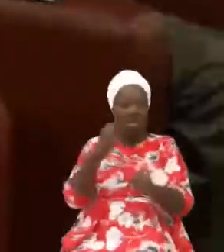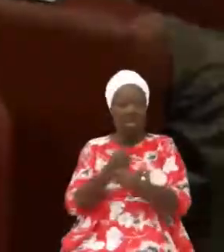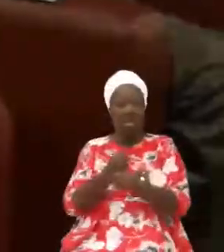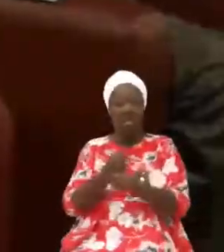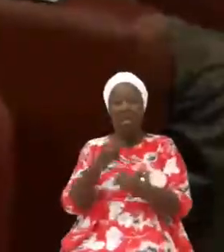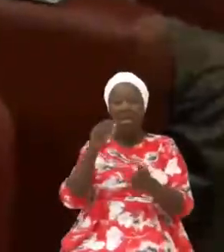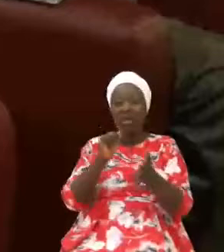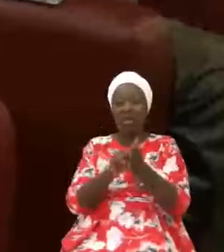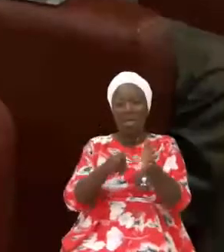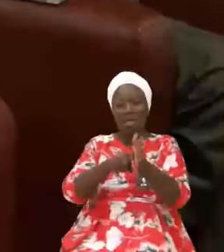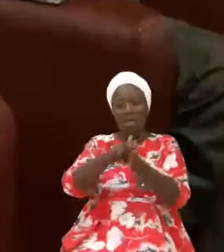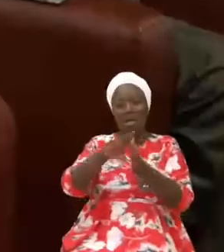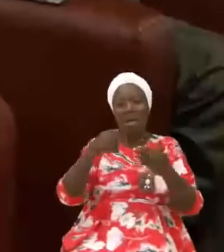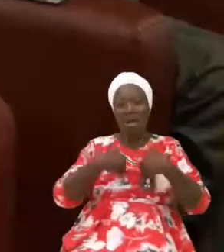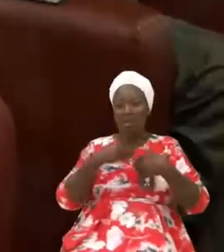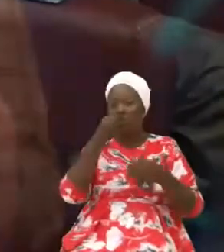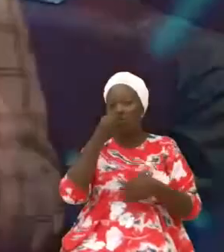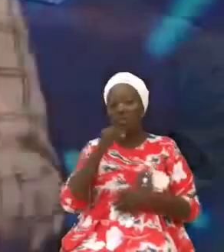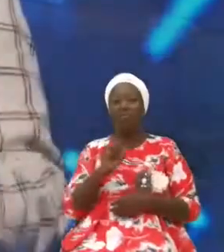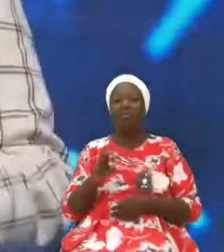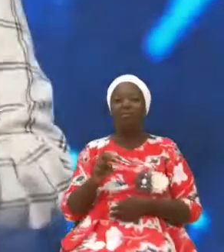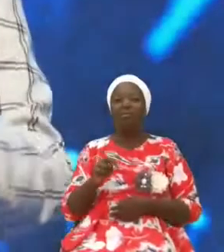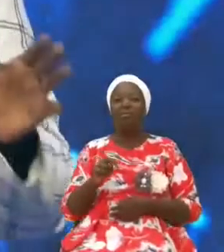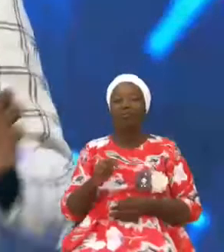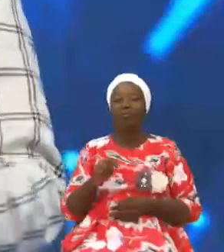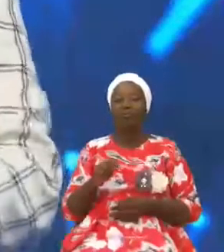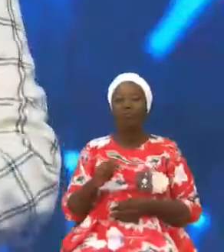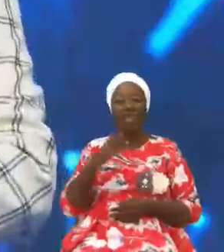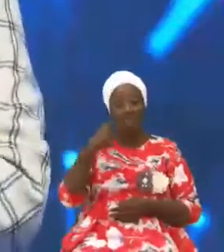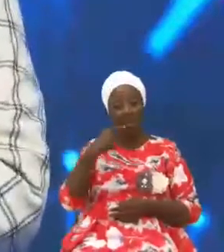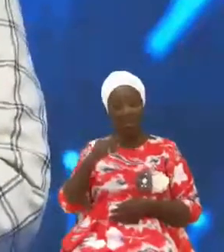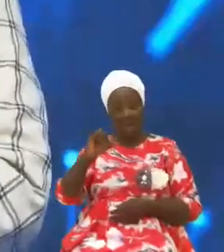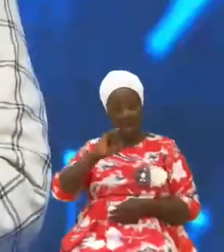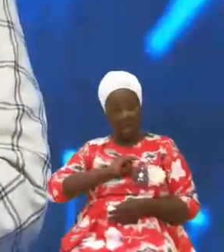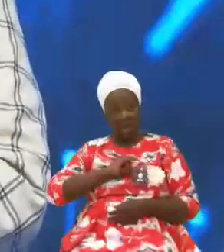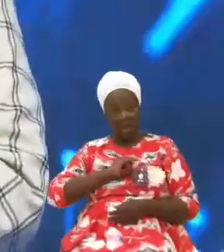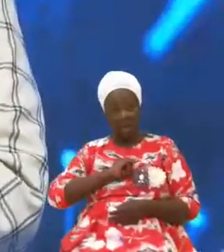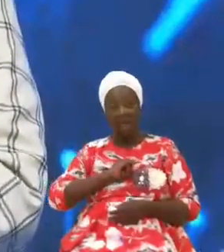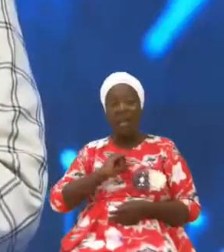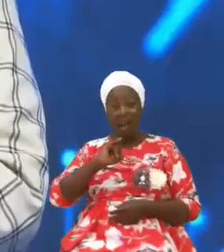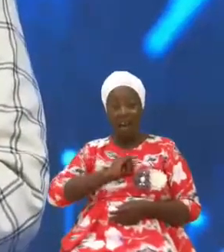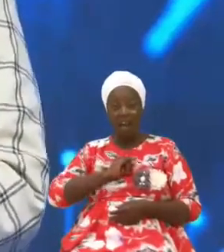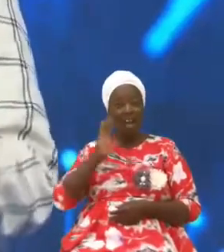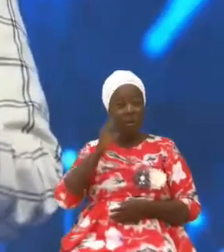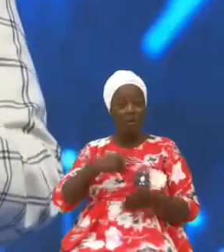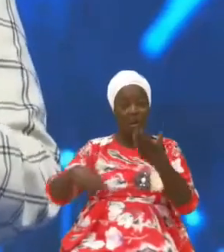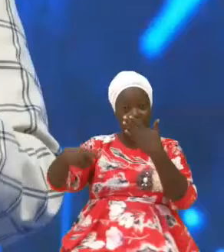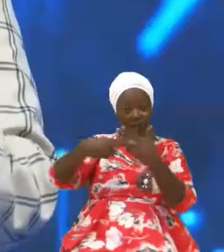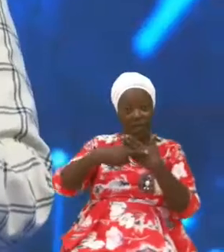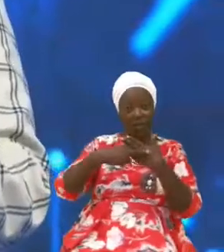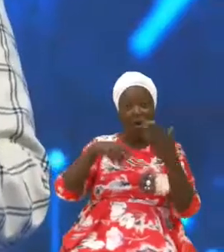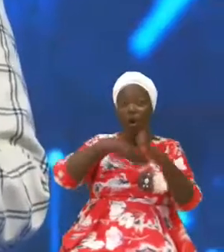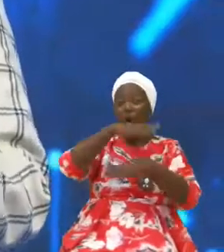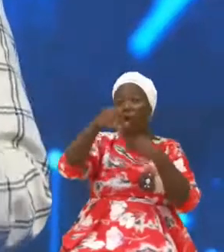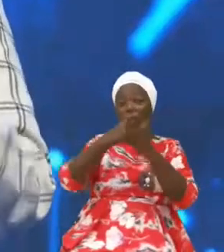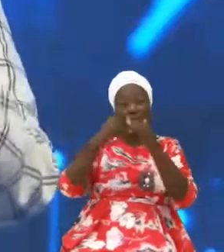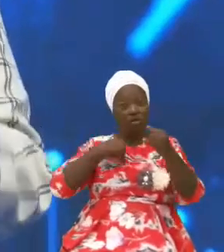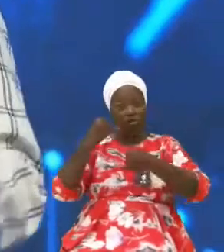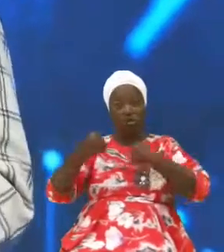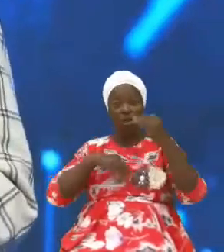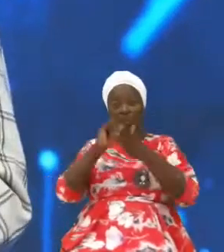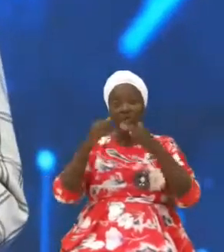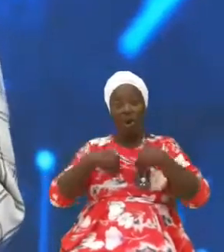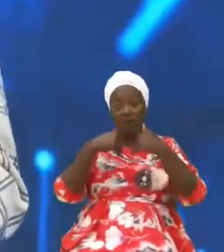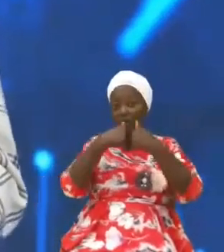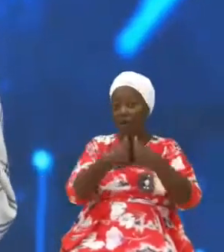restore to you all the years that the locusts have eaten. He says, I will